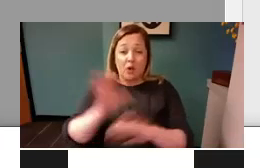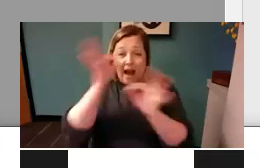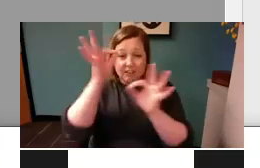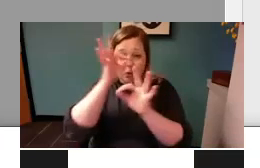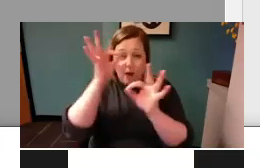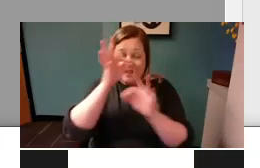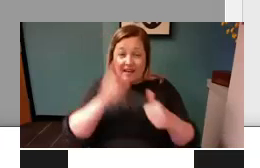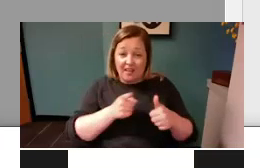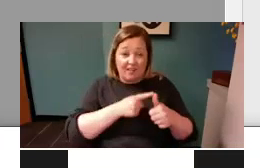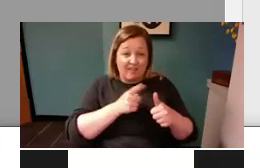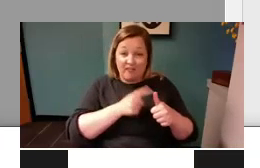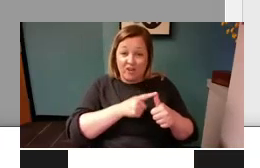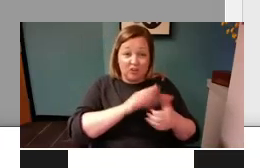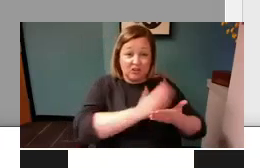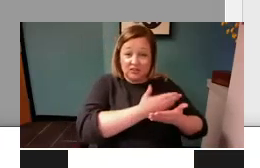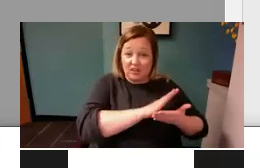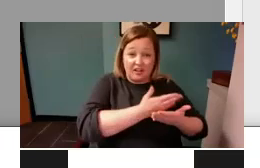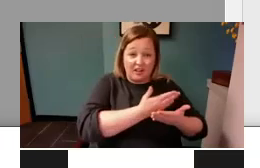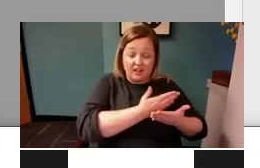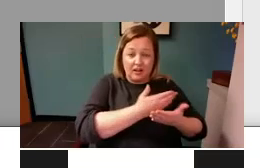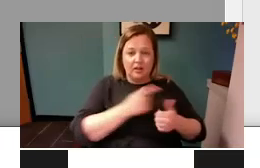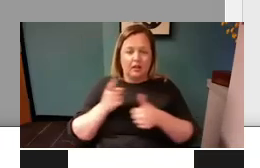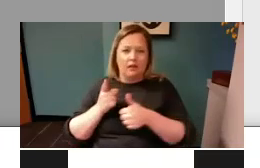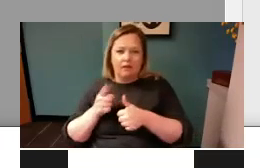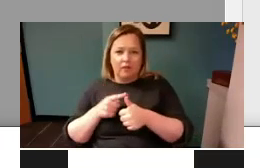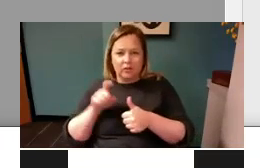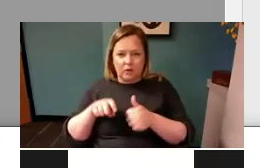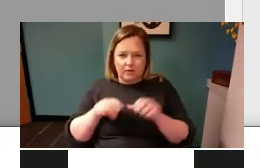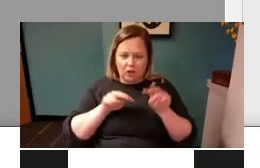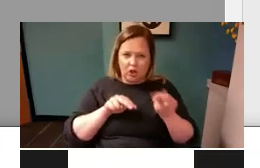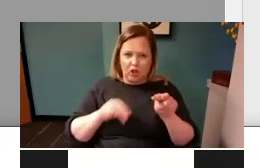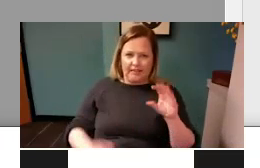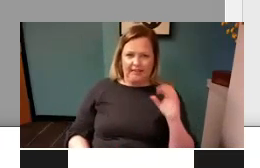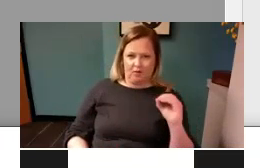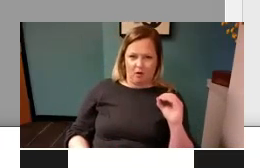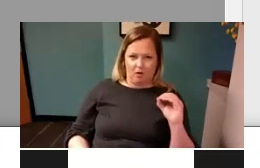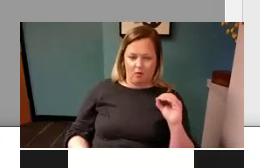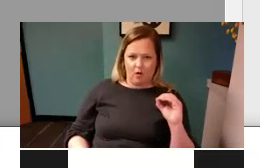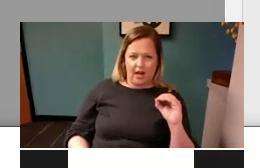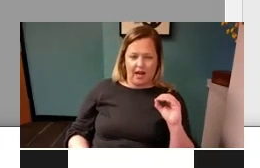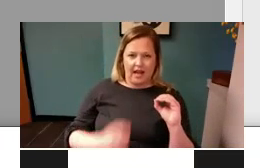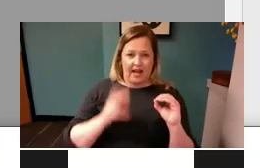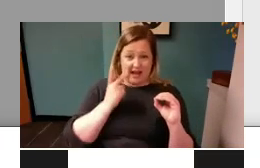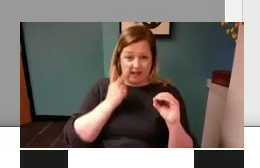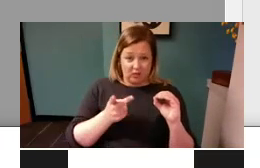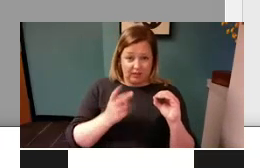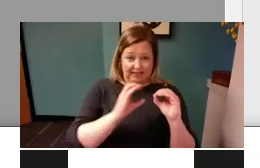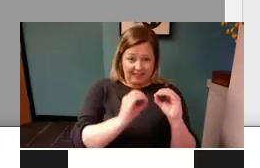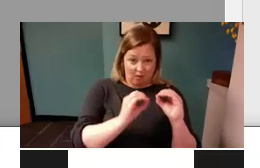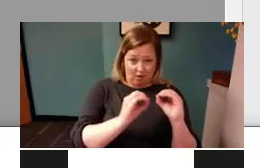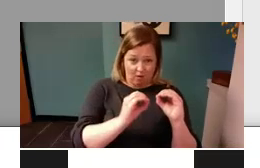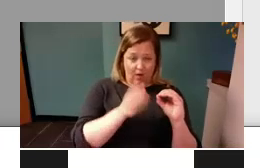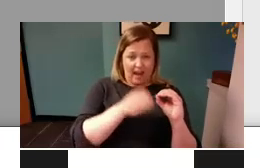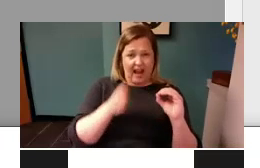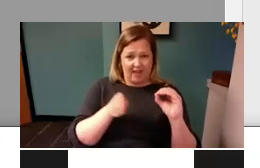song is, you would first look at 0, okay. Then you also see 0, then you see a 1. So potentially that means